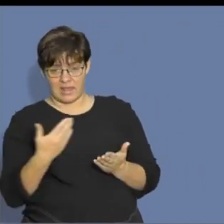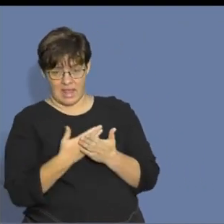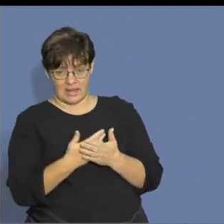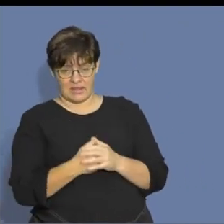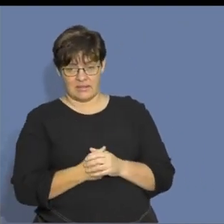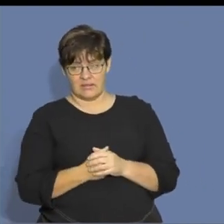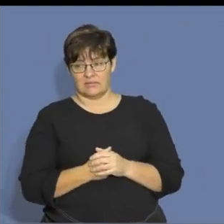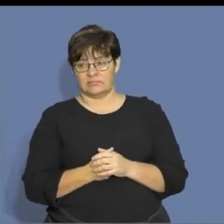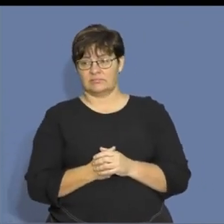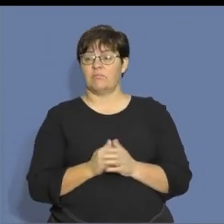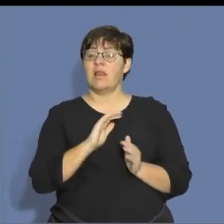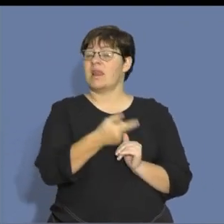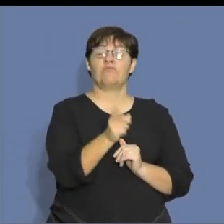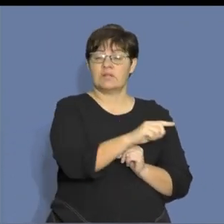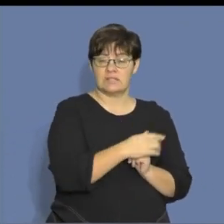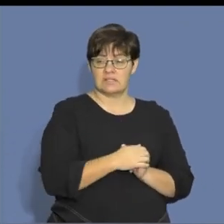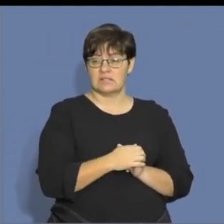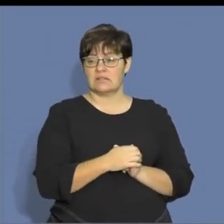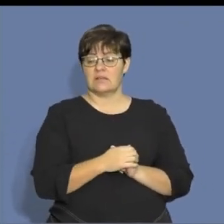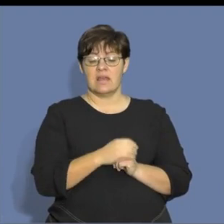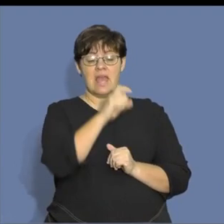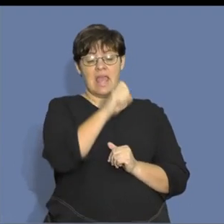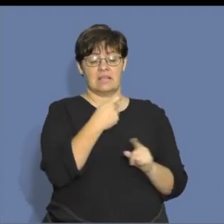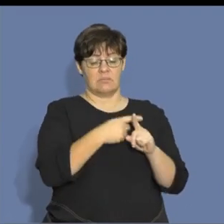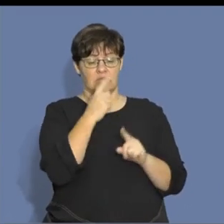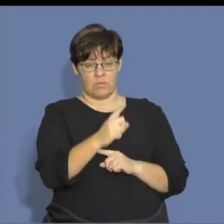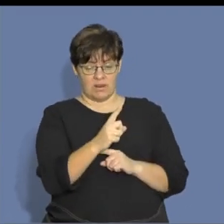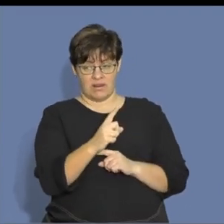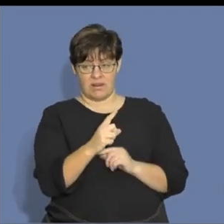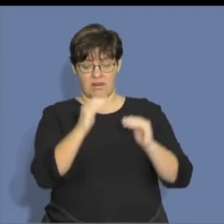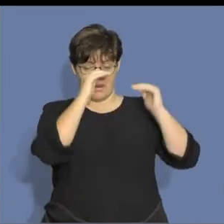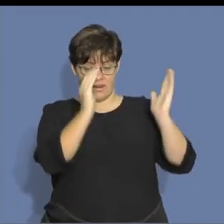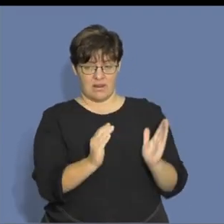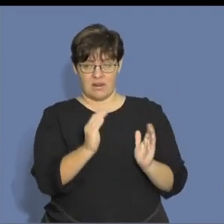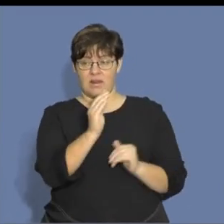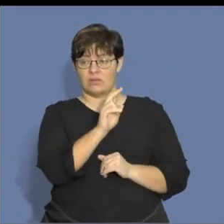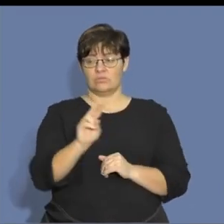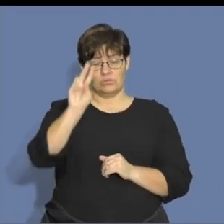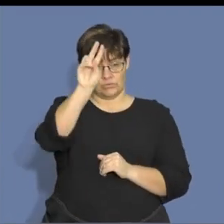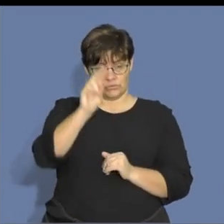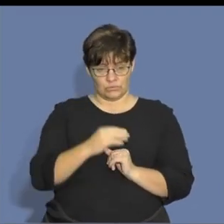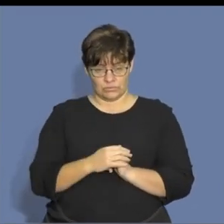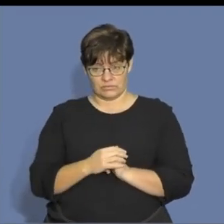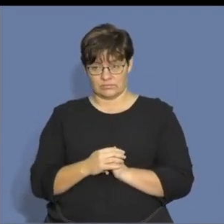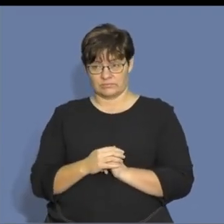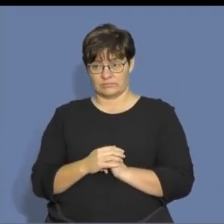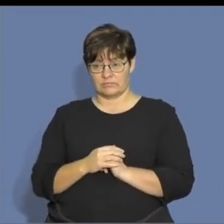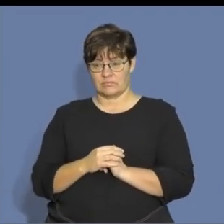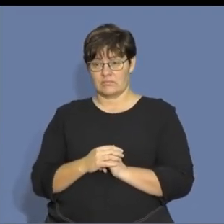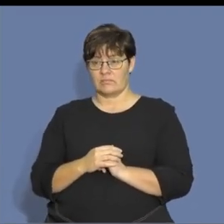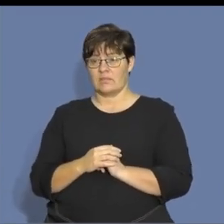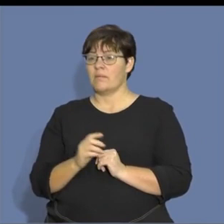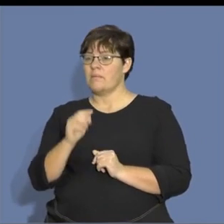what am I left with? I'm left with x plus 1. Again, if the factorization is a little bit dodgy